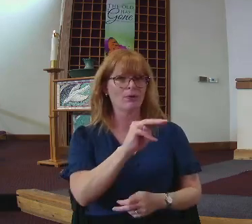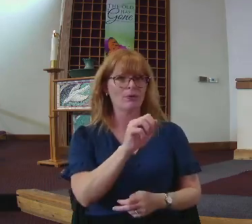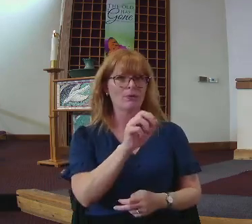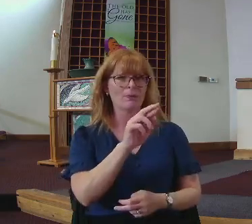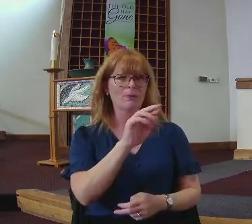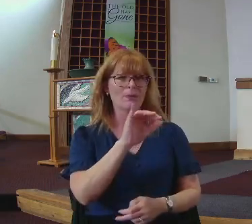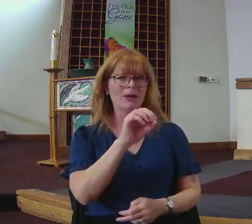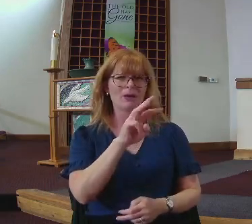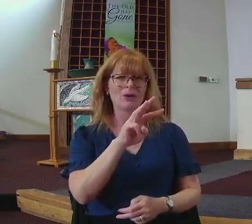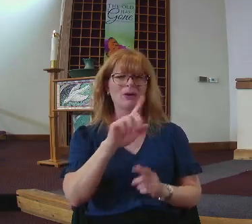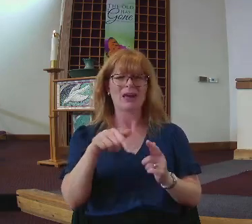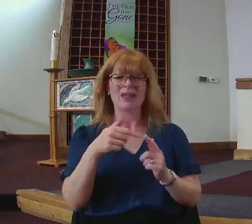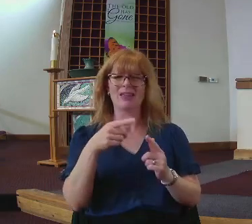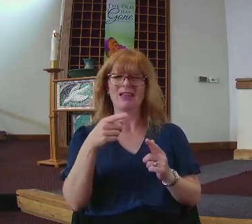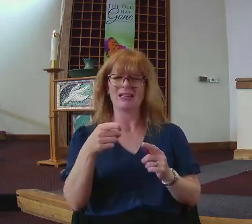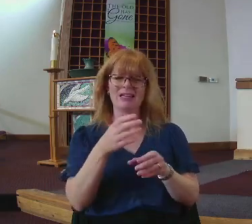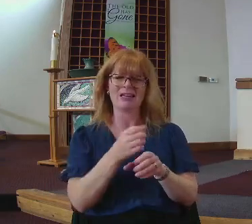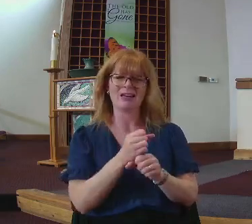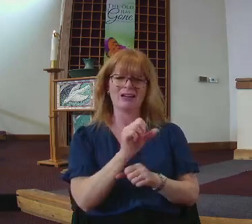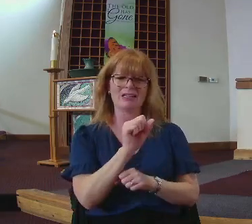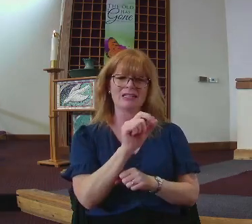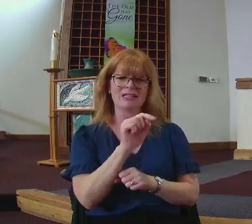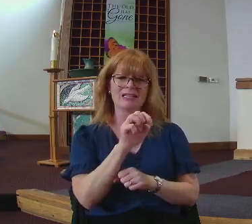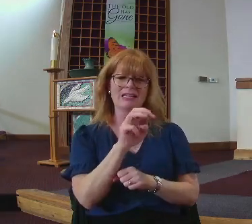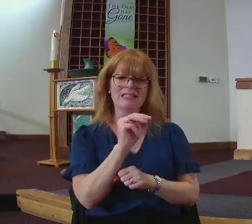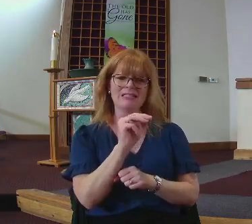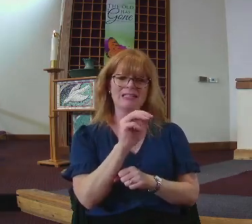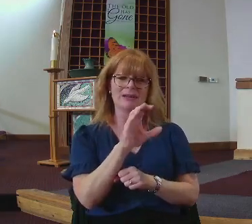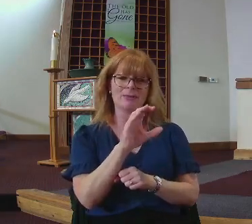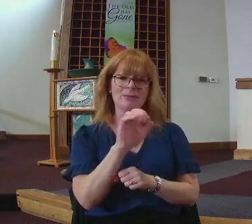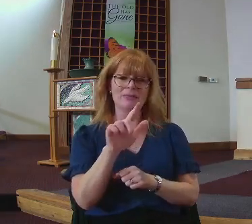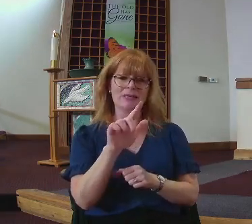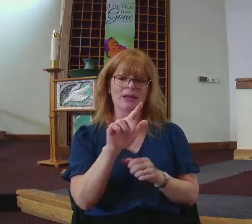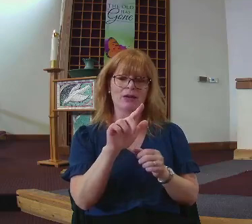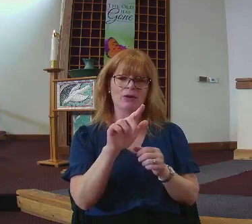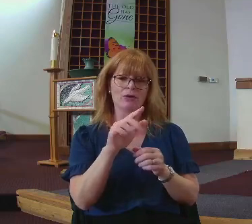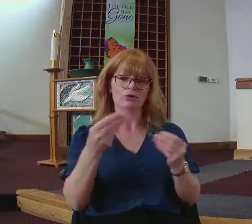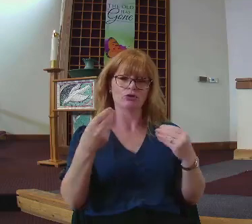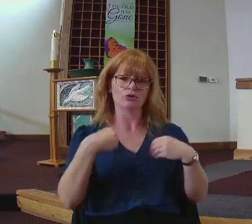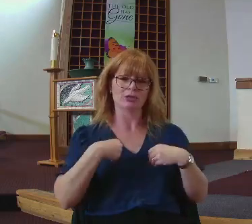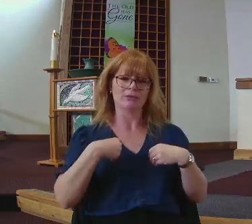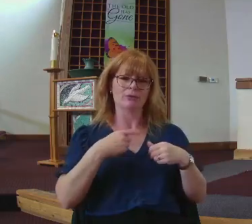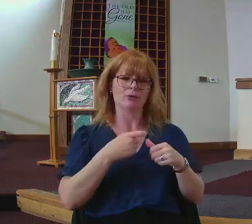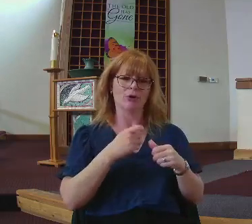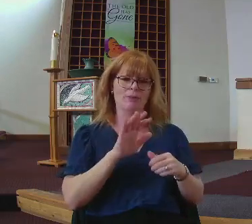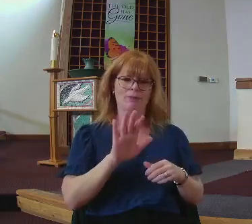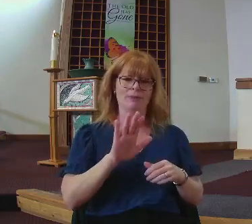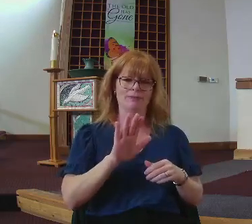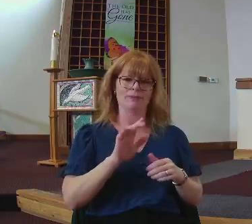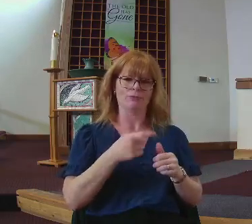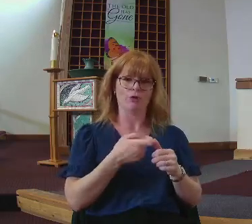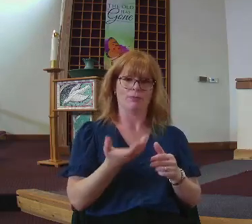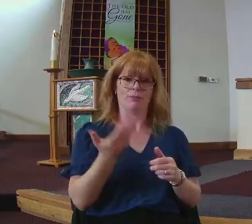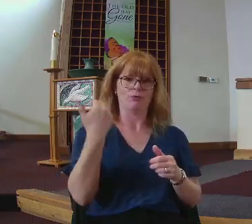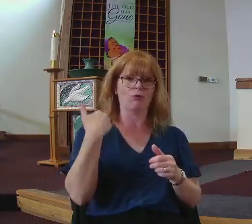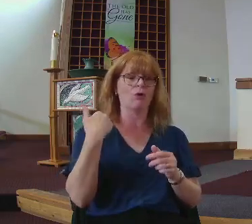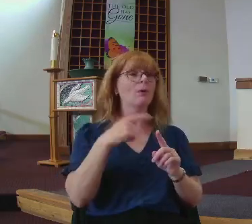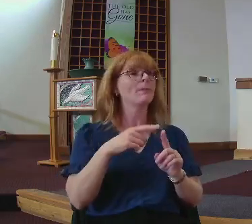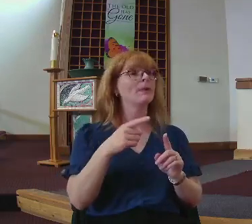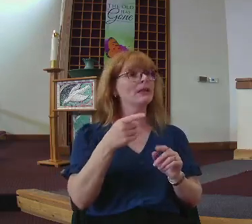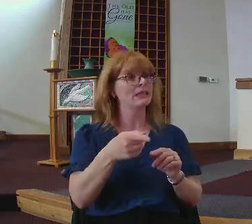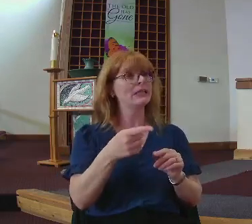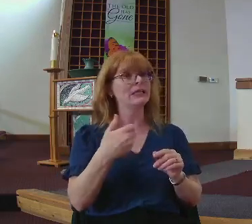cell transplant from himself to himself. I don't know quite what happened, but he had like 12 years